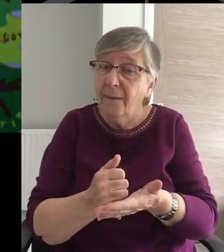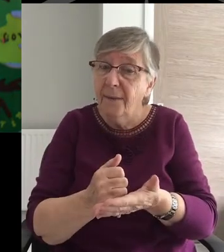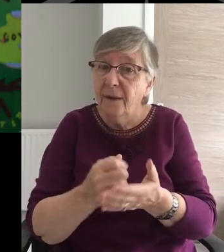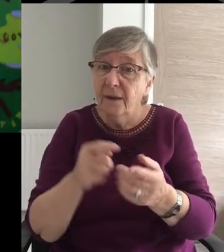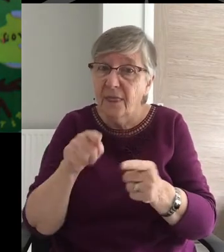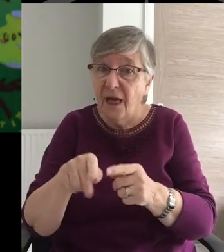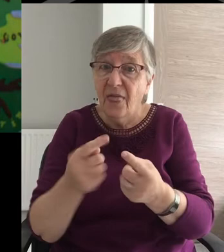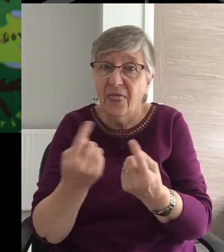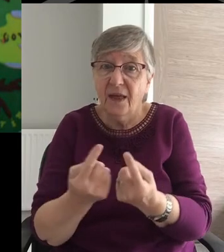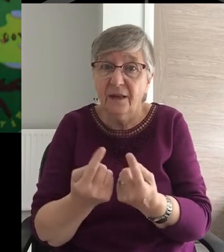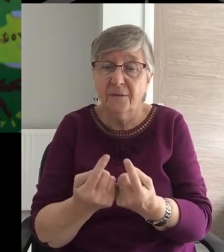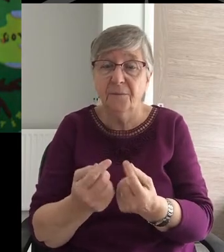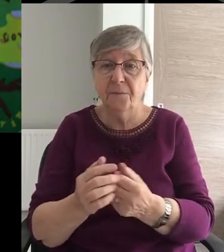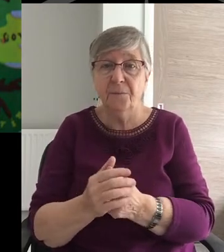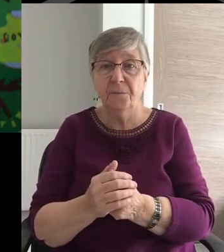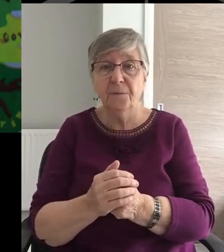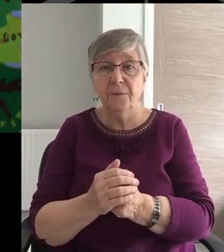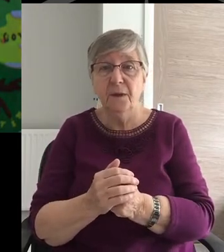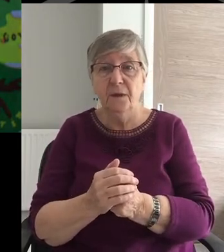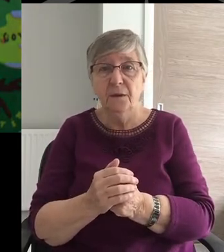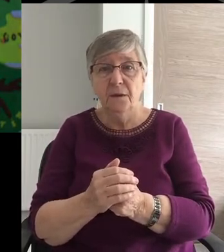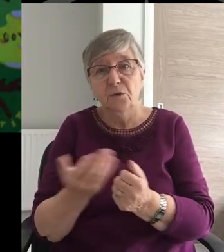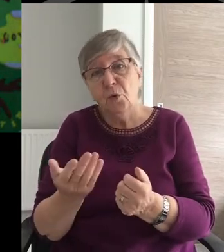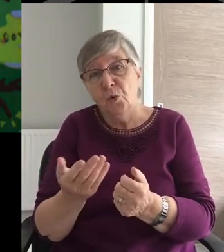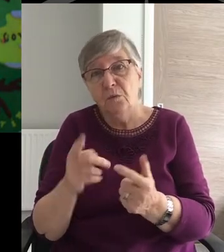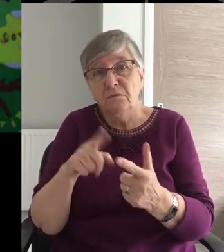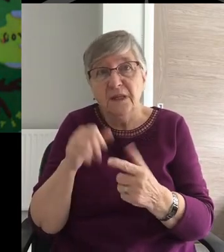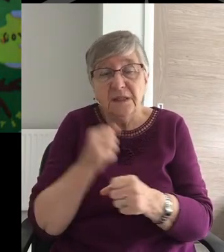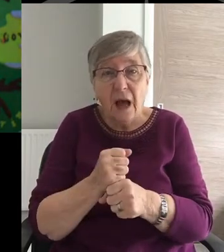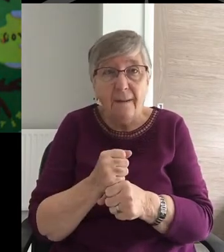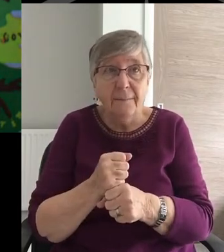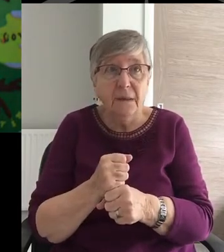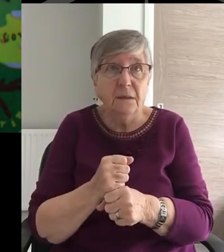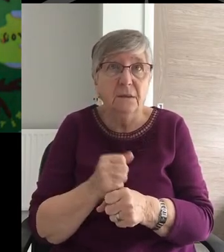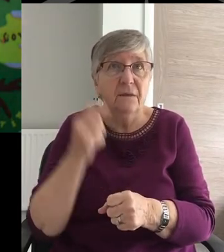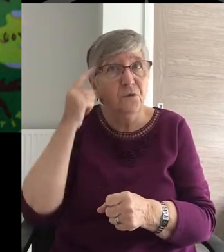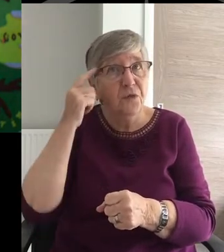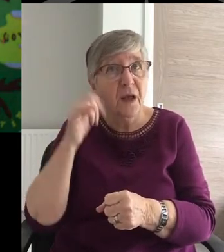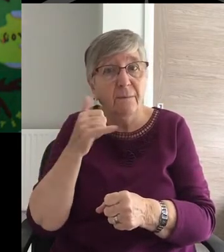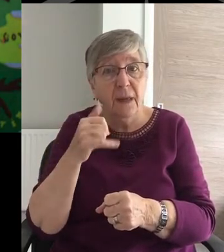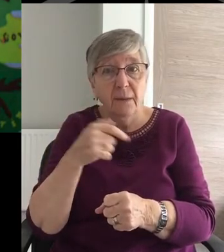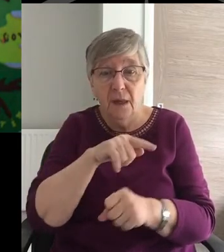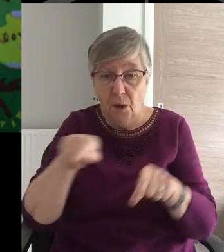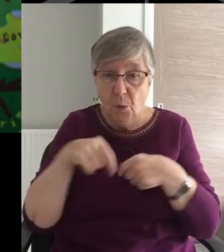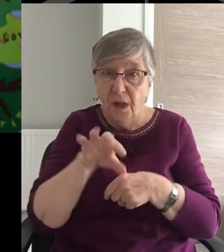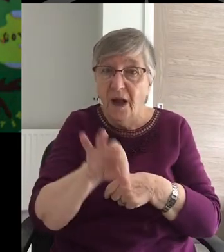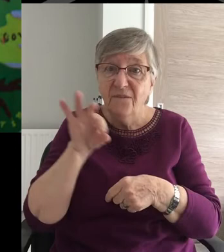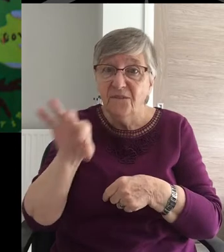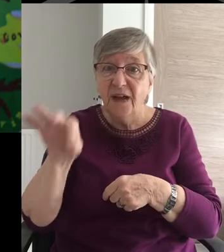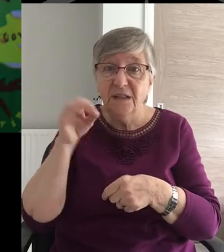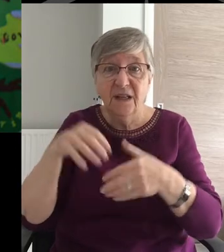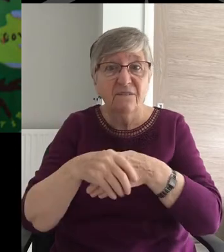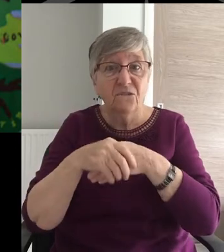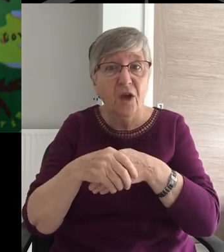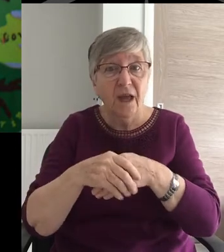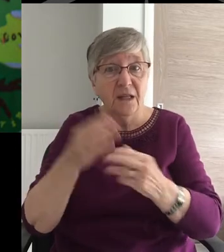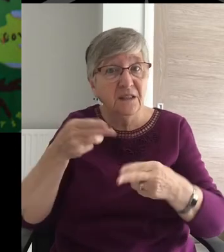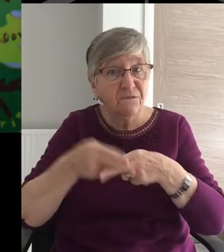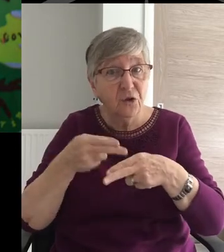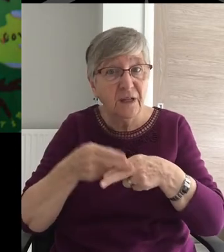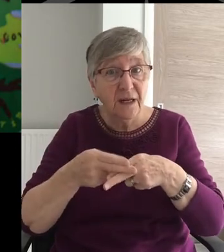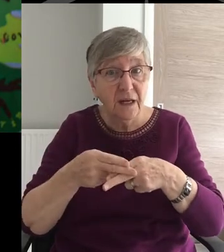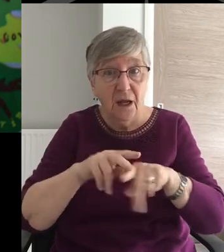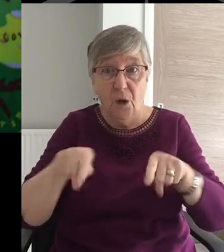thing that we're hoping for. So, for example, suppose we were inviting some friends around for dinner and we